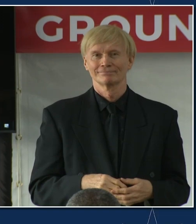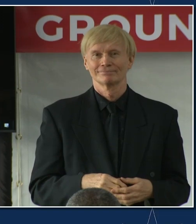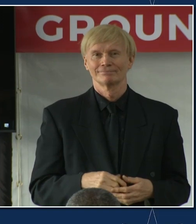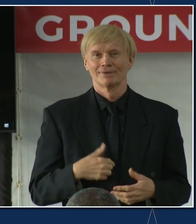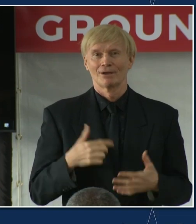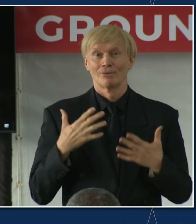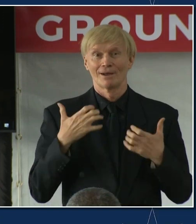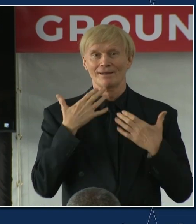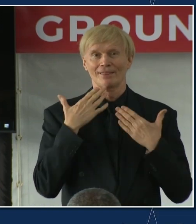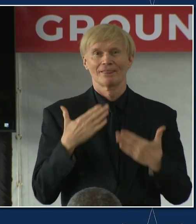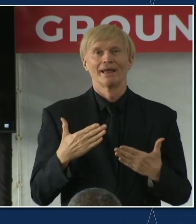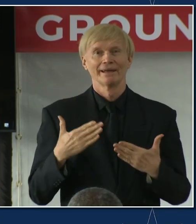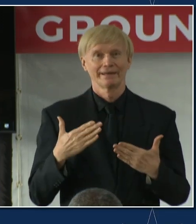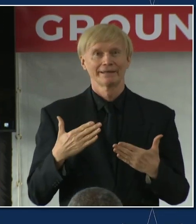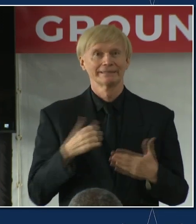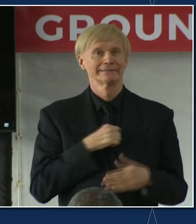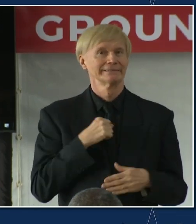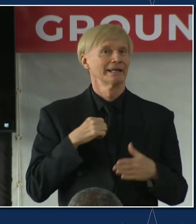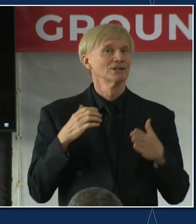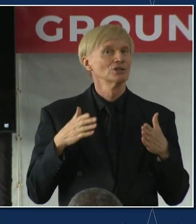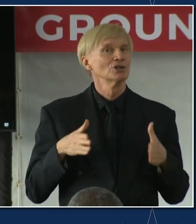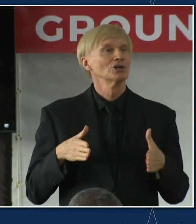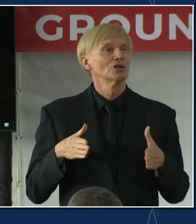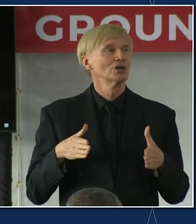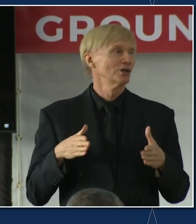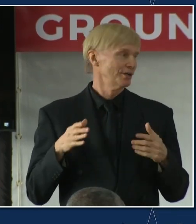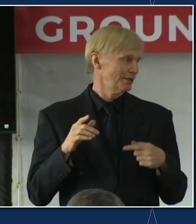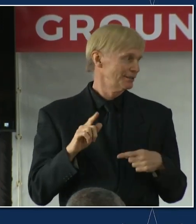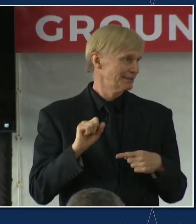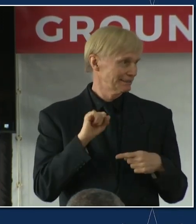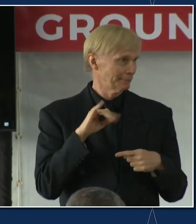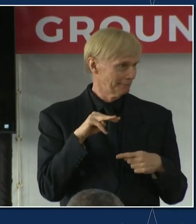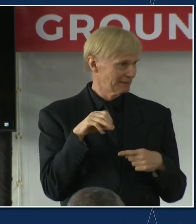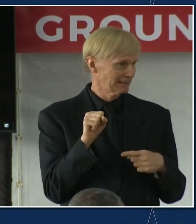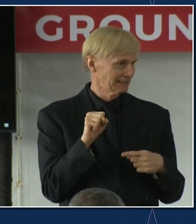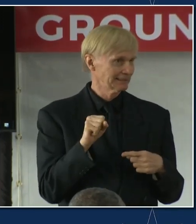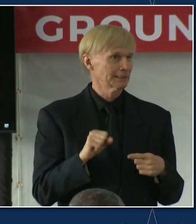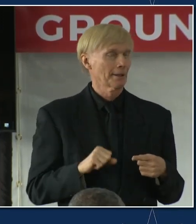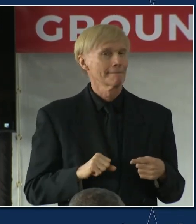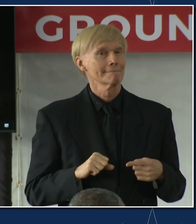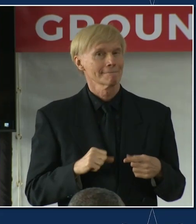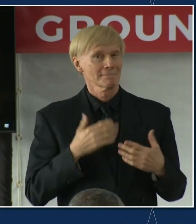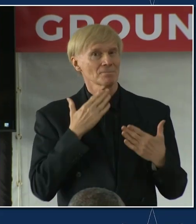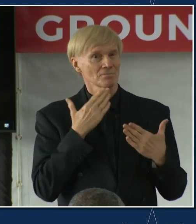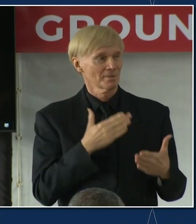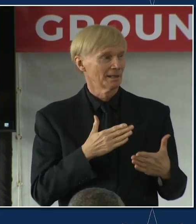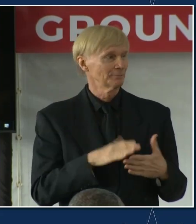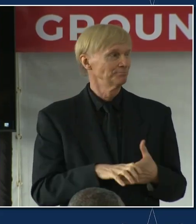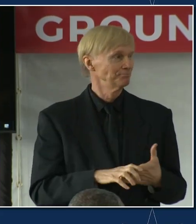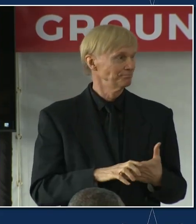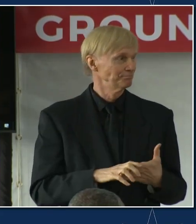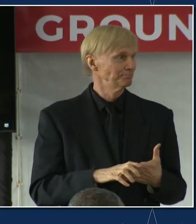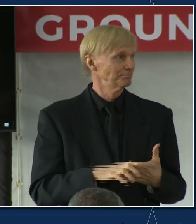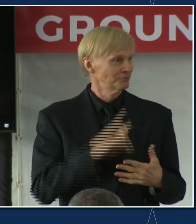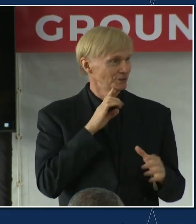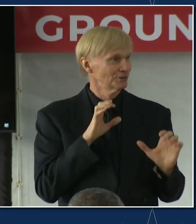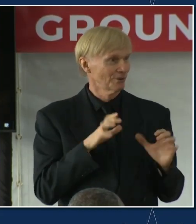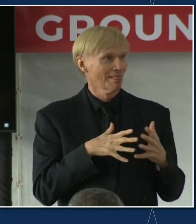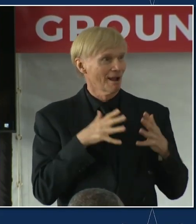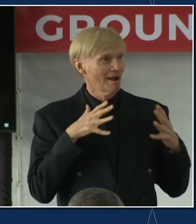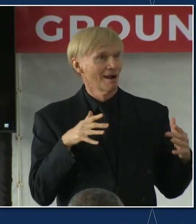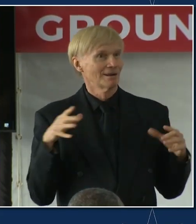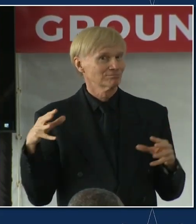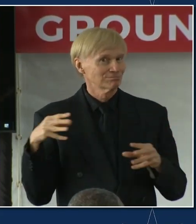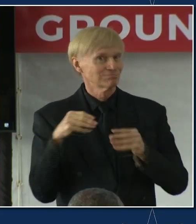I want to thank Senator L.G. Sims. Thank you, brother. You're doing a lot of great